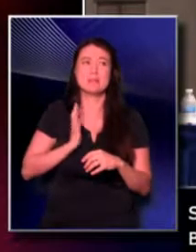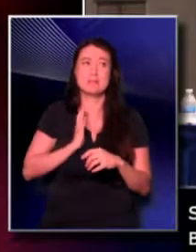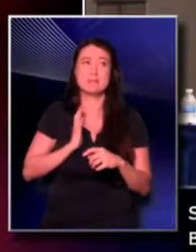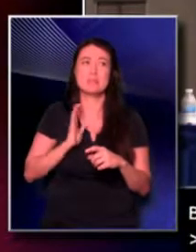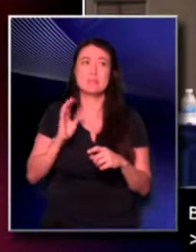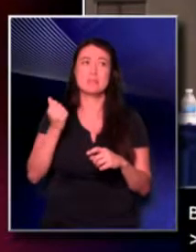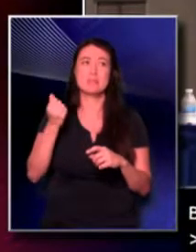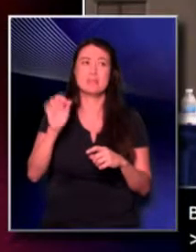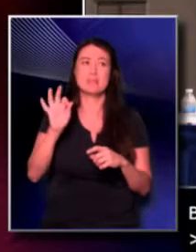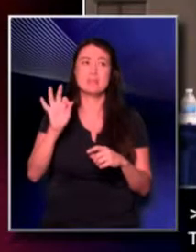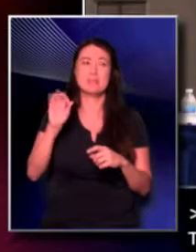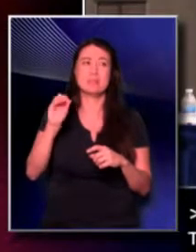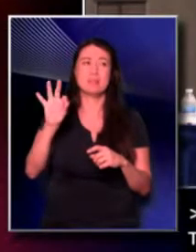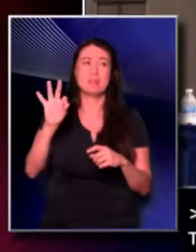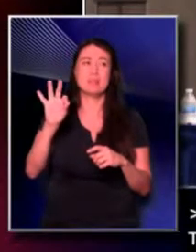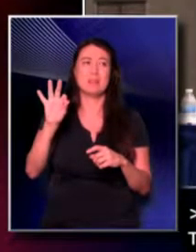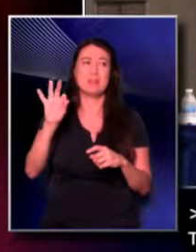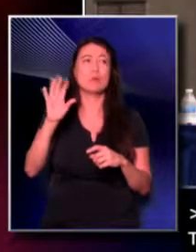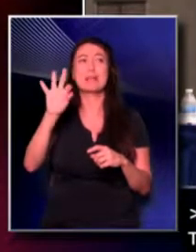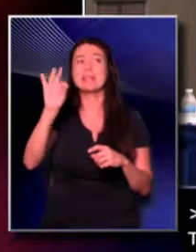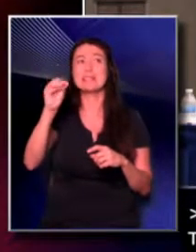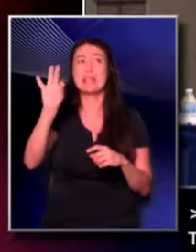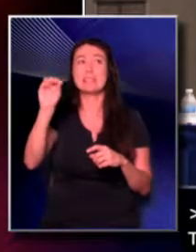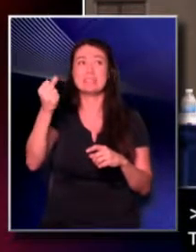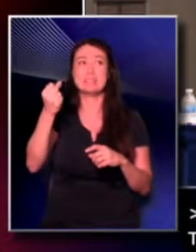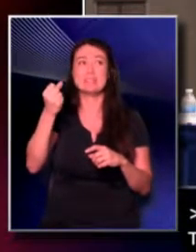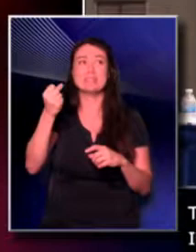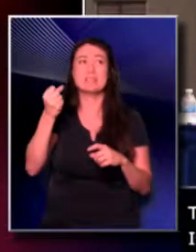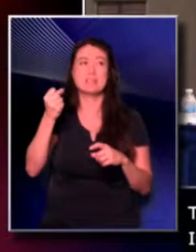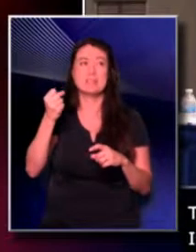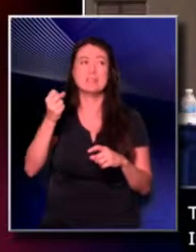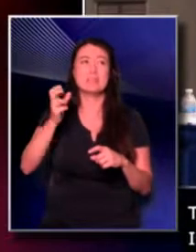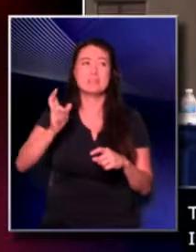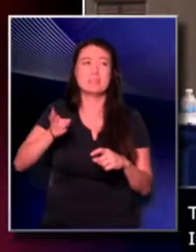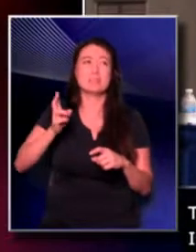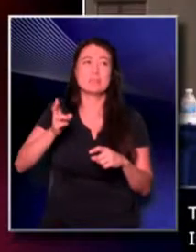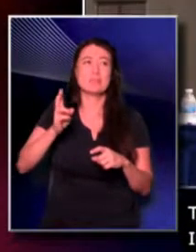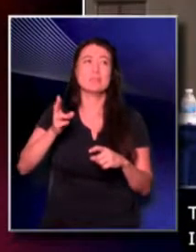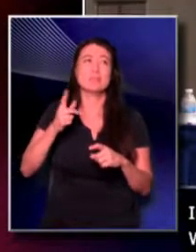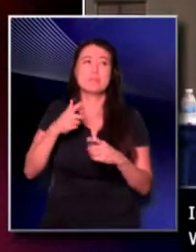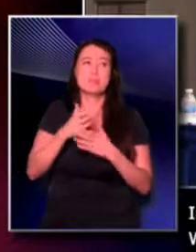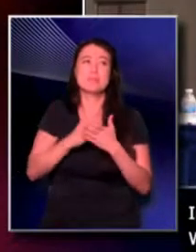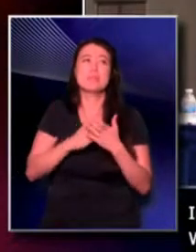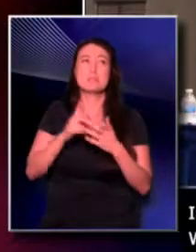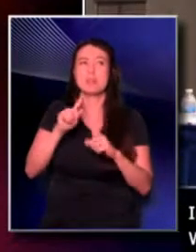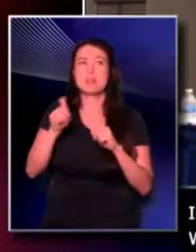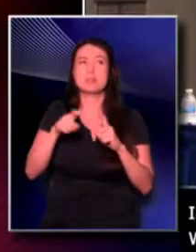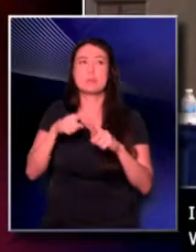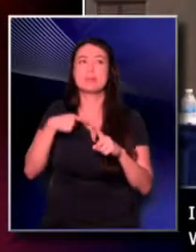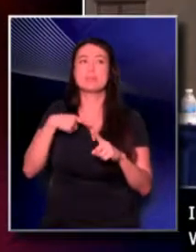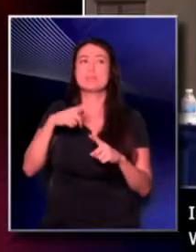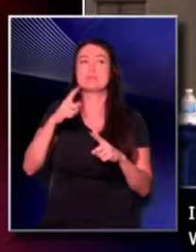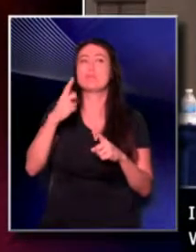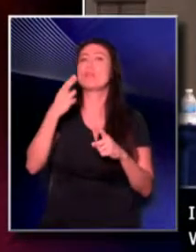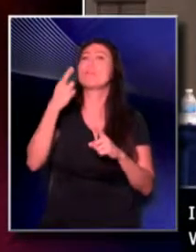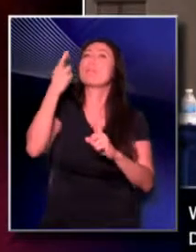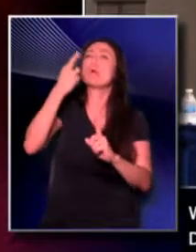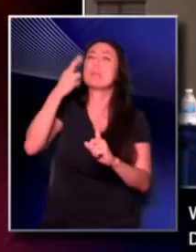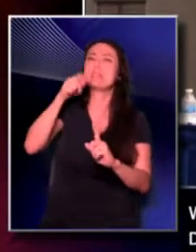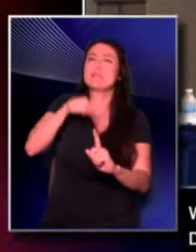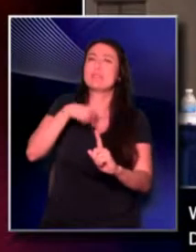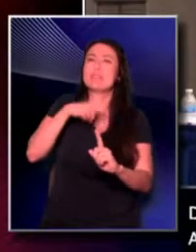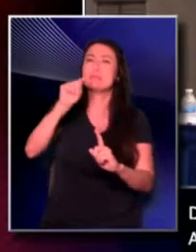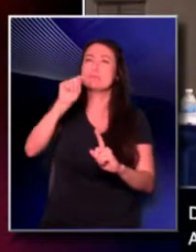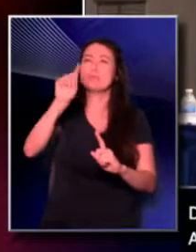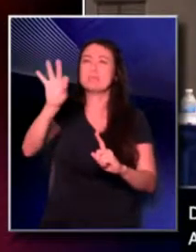the intent of the trust in terms of what the monies were intended to do. And so that would be